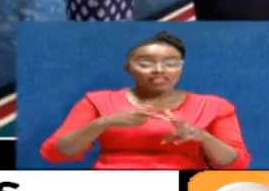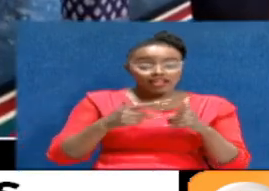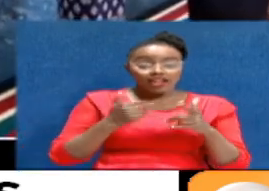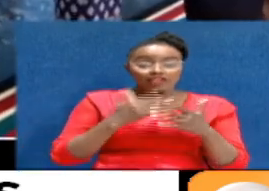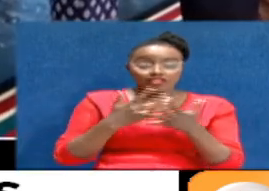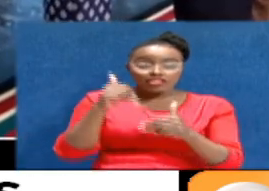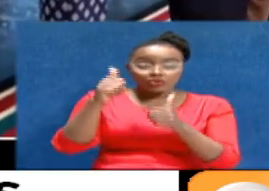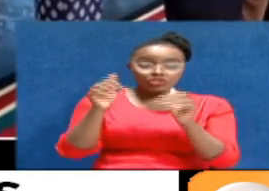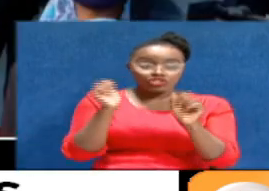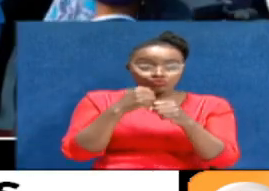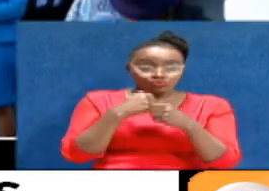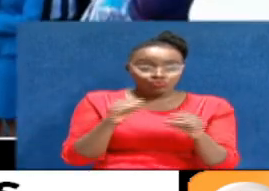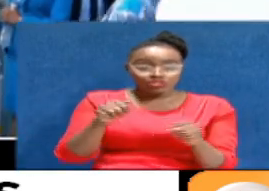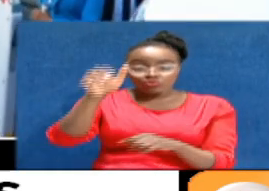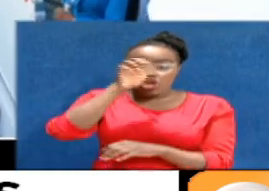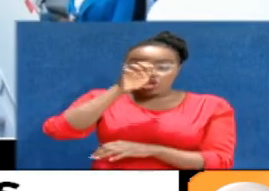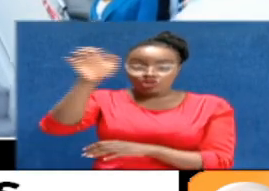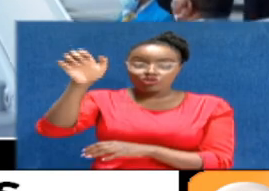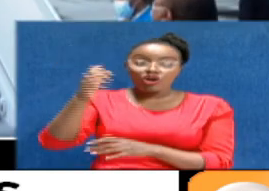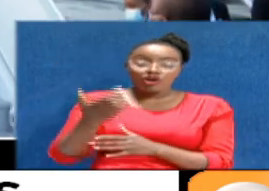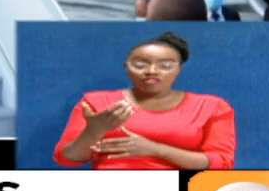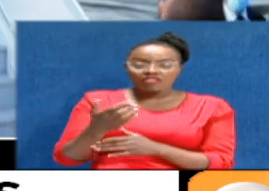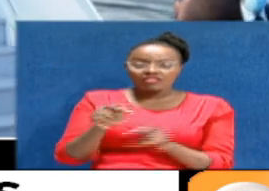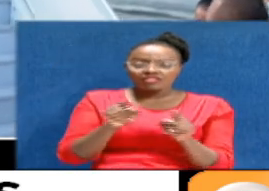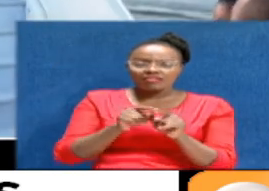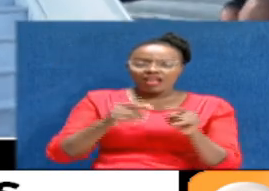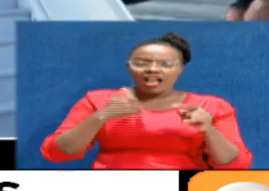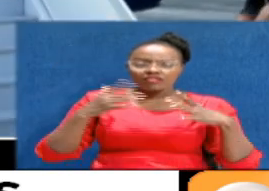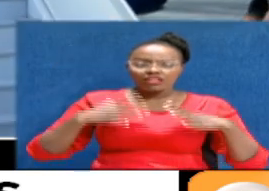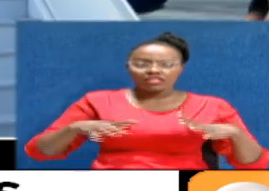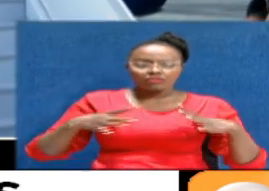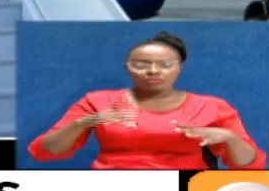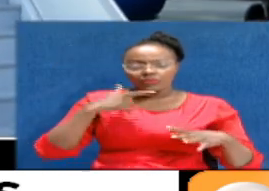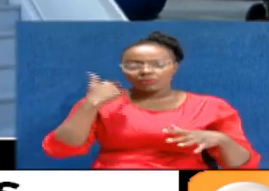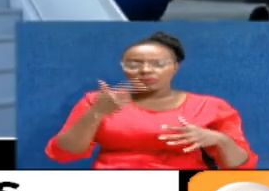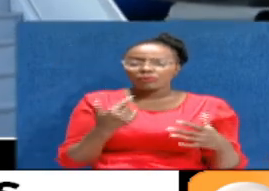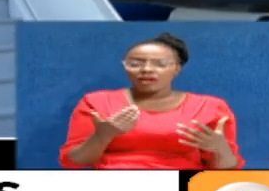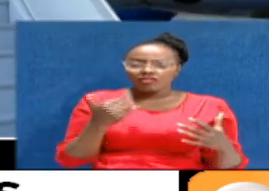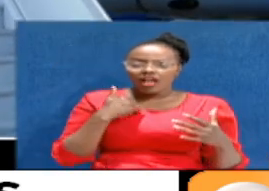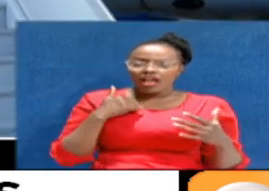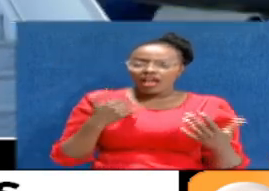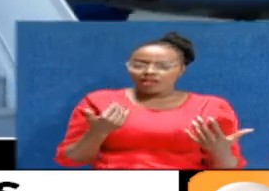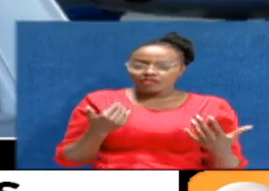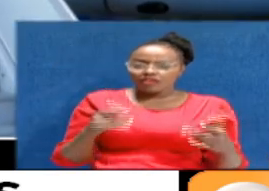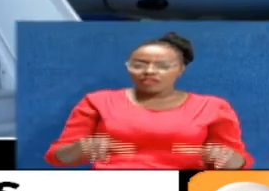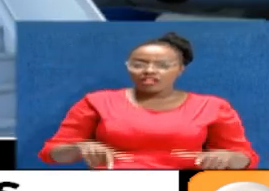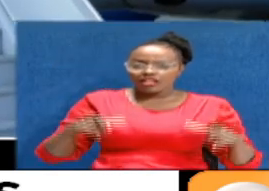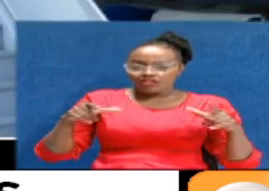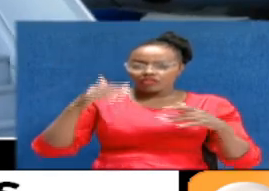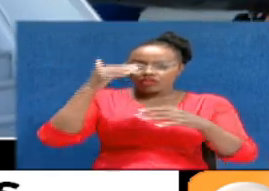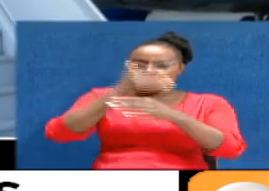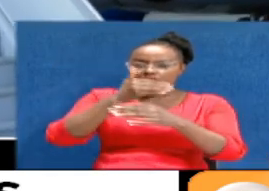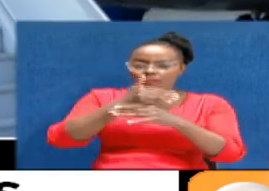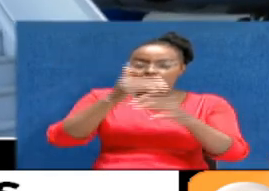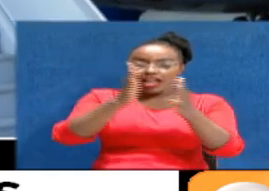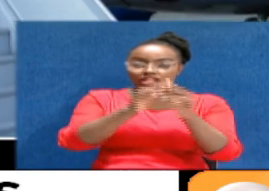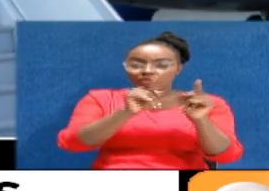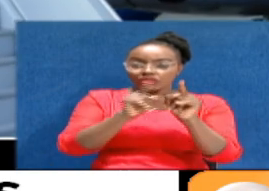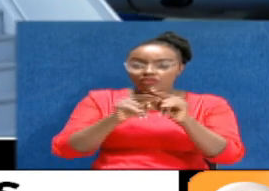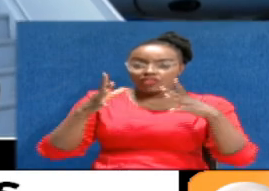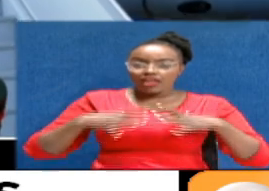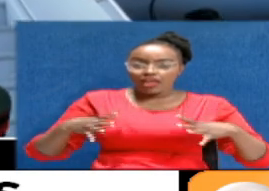things that you cannot run away from. I mean, there are people who live across the borders, and they're the